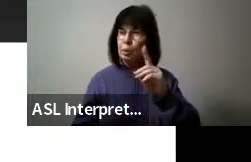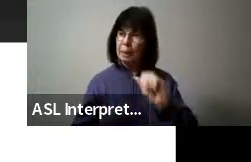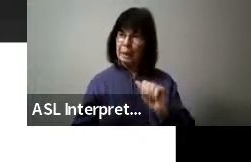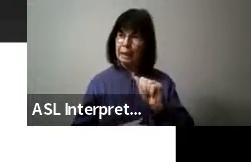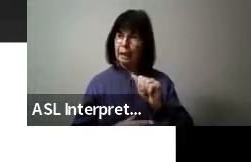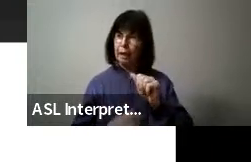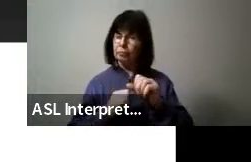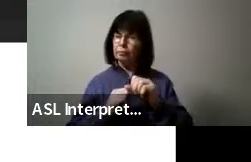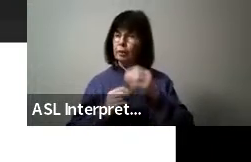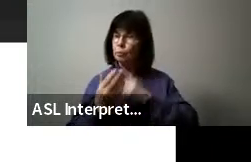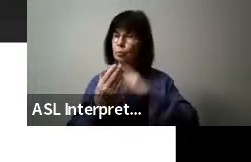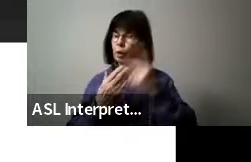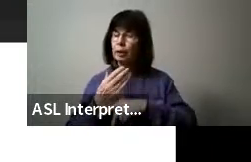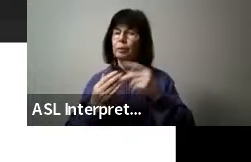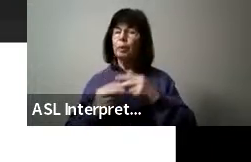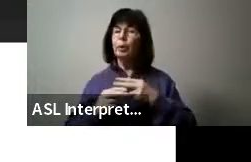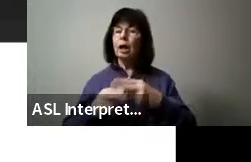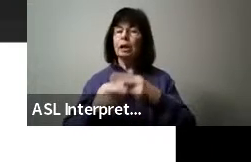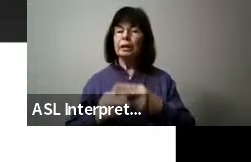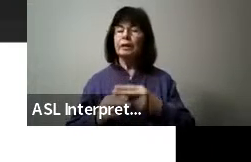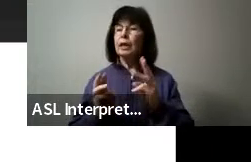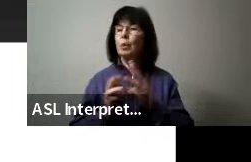Campaign. Next slide, please.